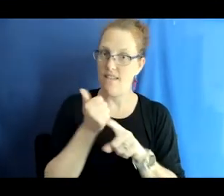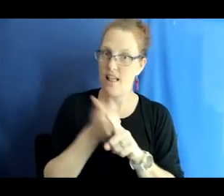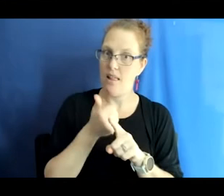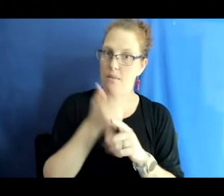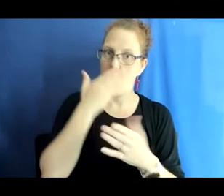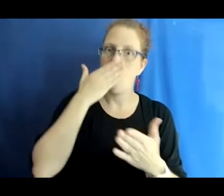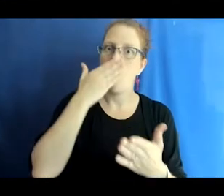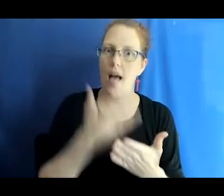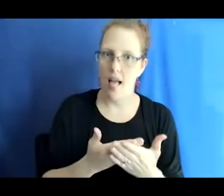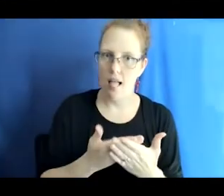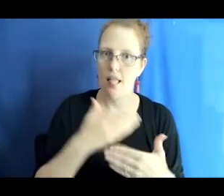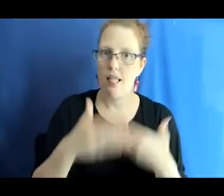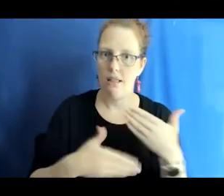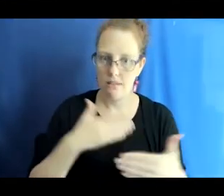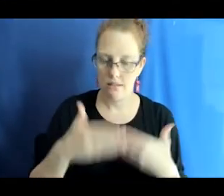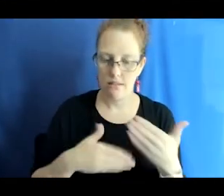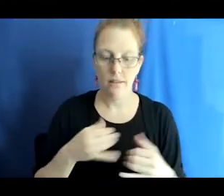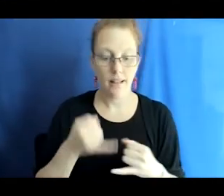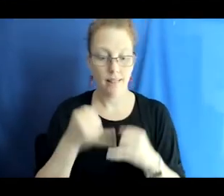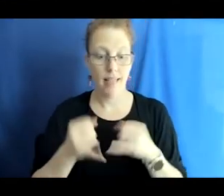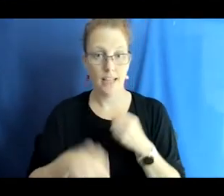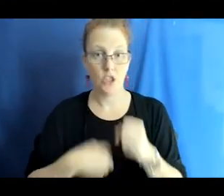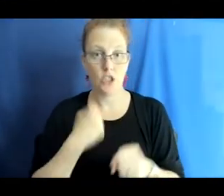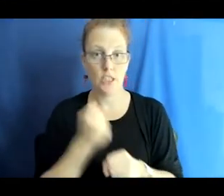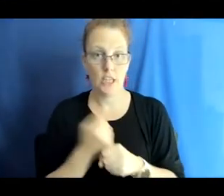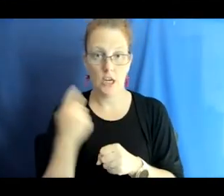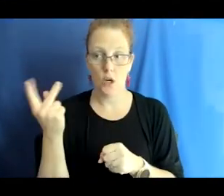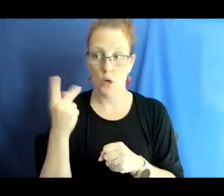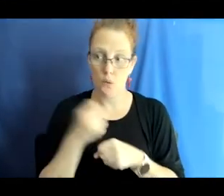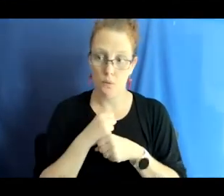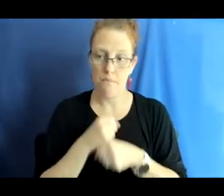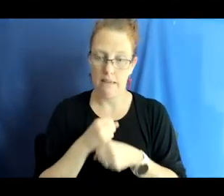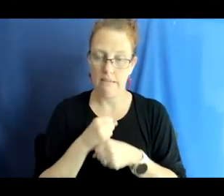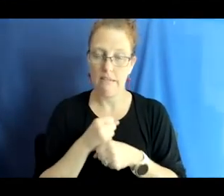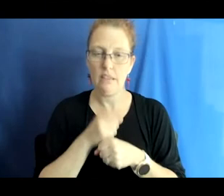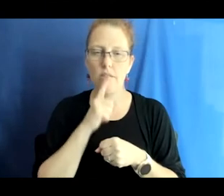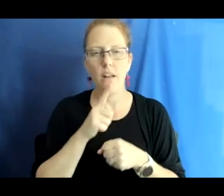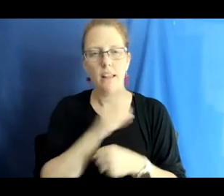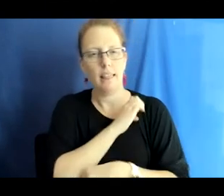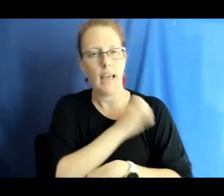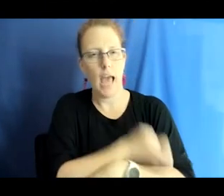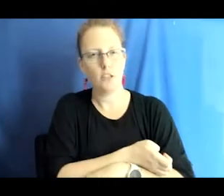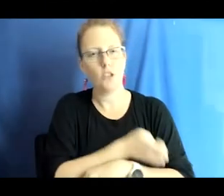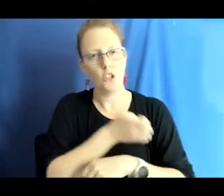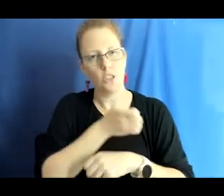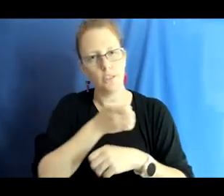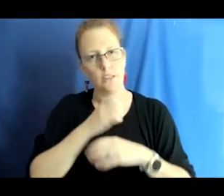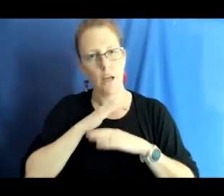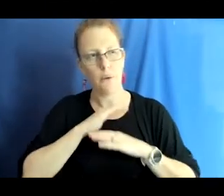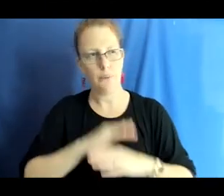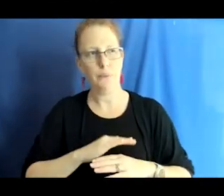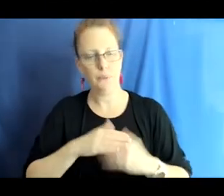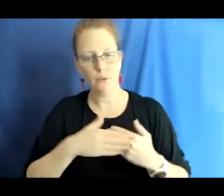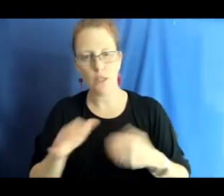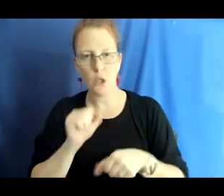year of making this film just had this really nice energy and just relief that we put into the rest of the work. So